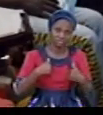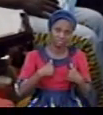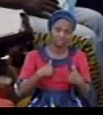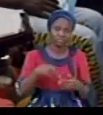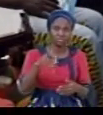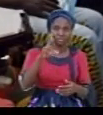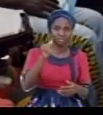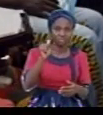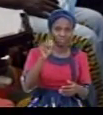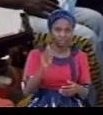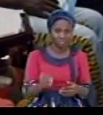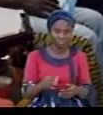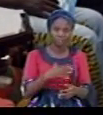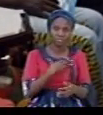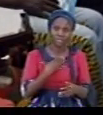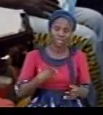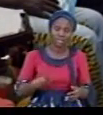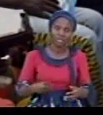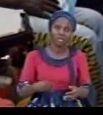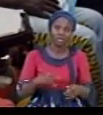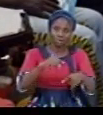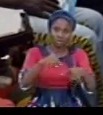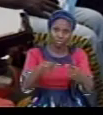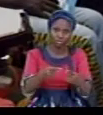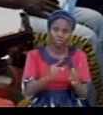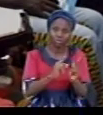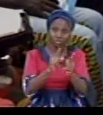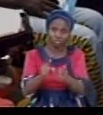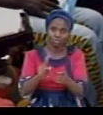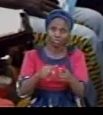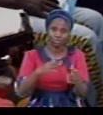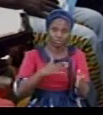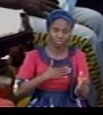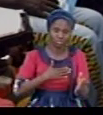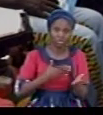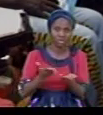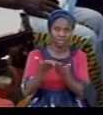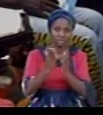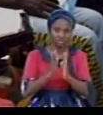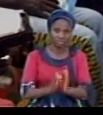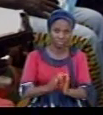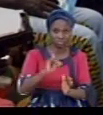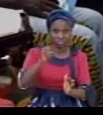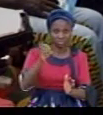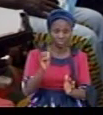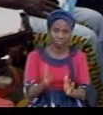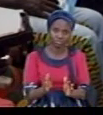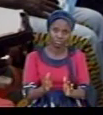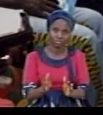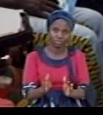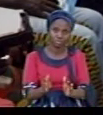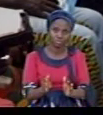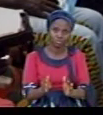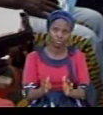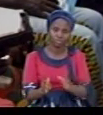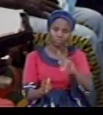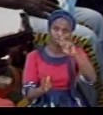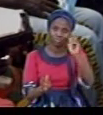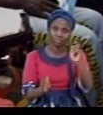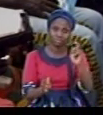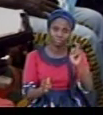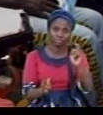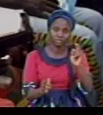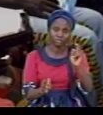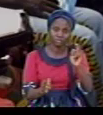7 bullocks and 7 rams, and go to my servant Job. Was Job a servant